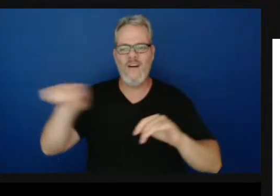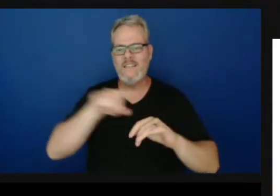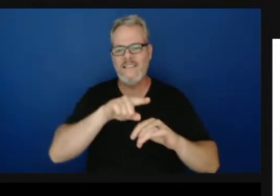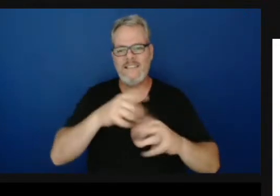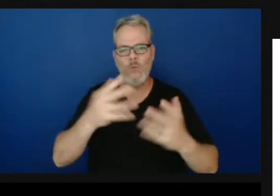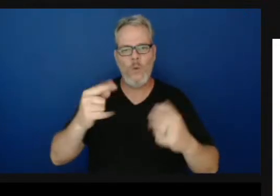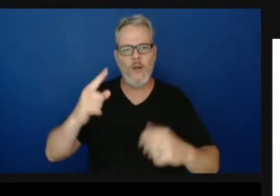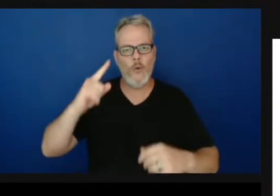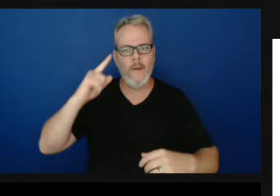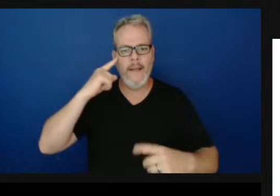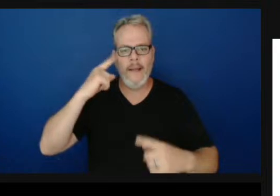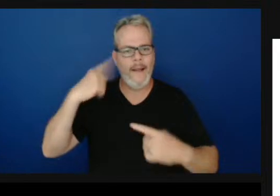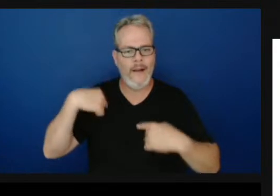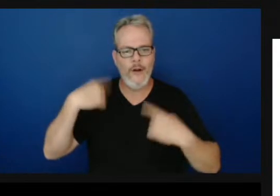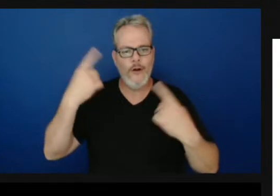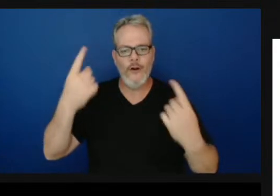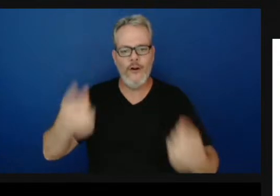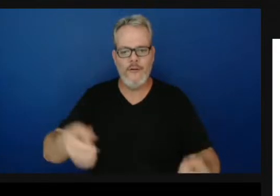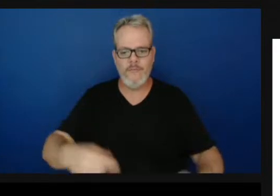hear.